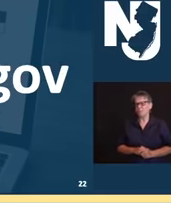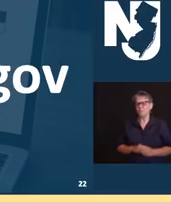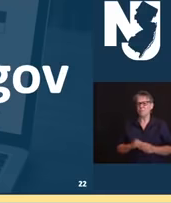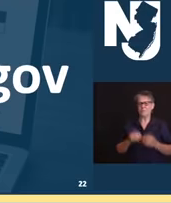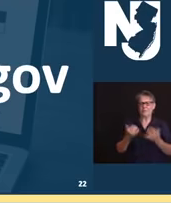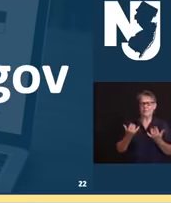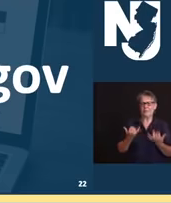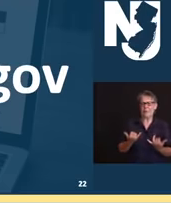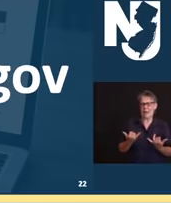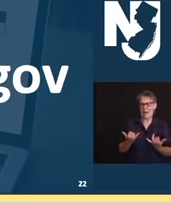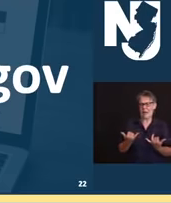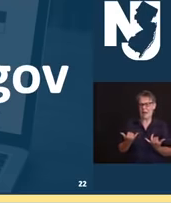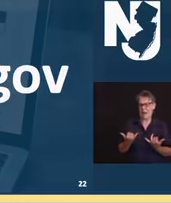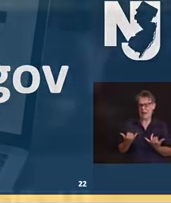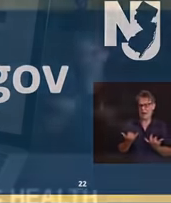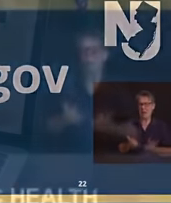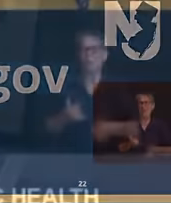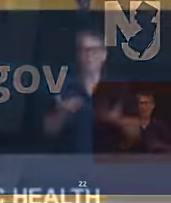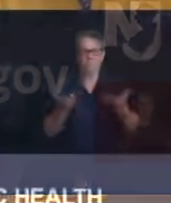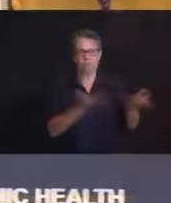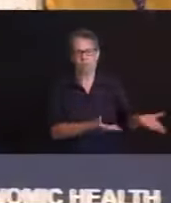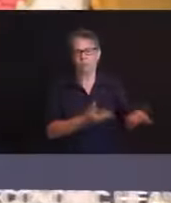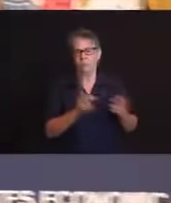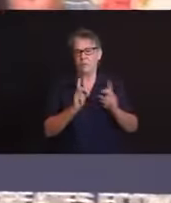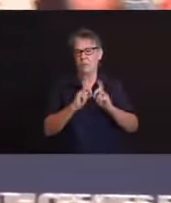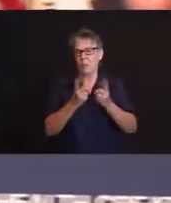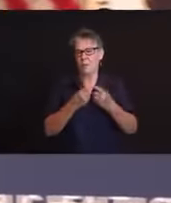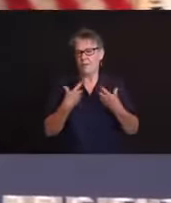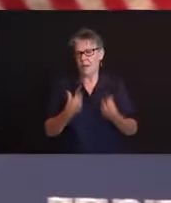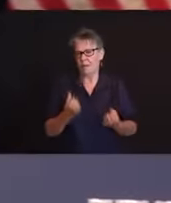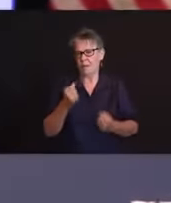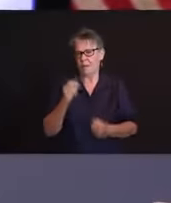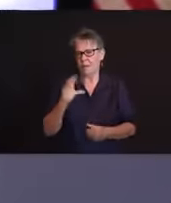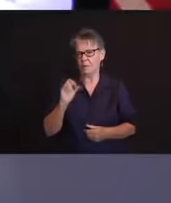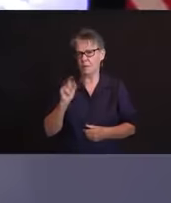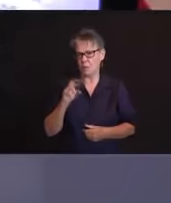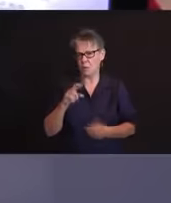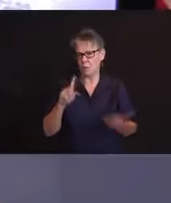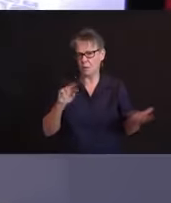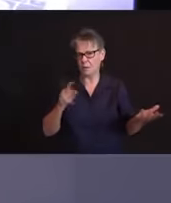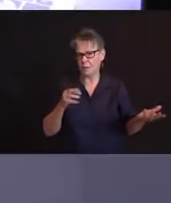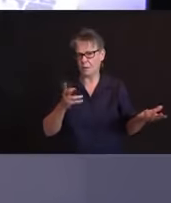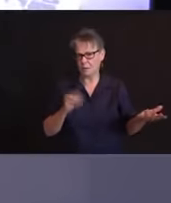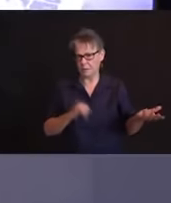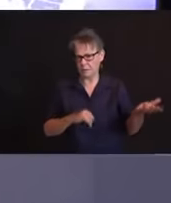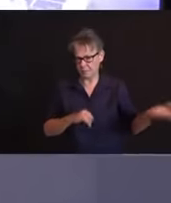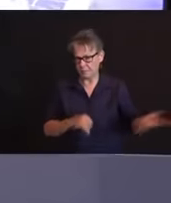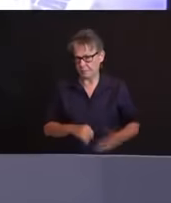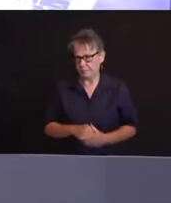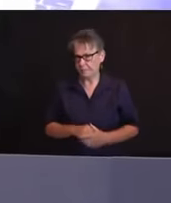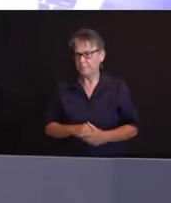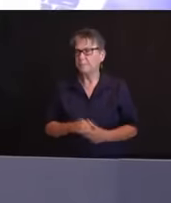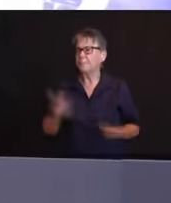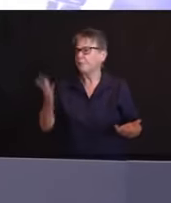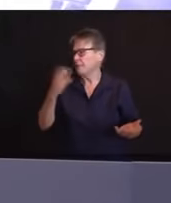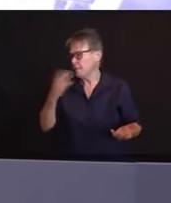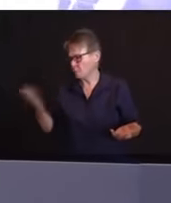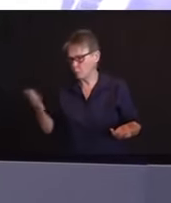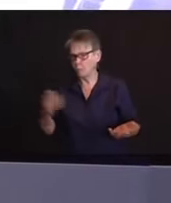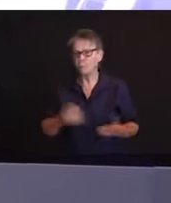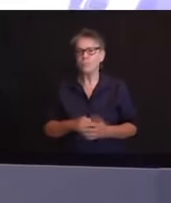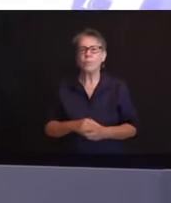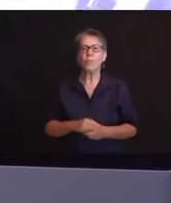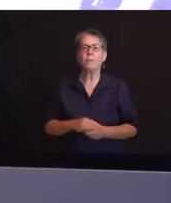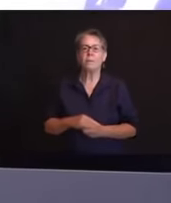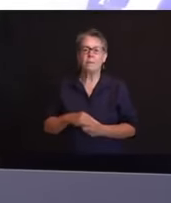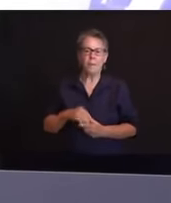Health, Judy Persikelli. Thank you, Governor, and good afternoon. Well, across the nation, nursing homes and assisted living facilities